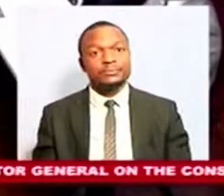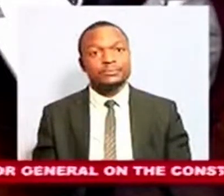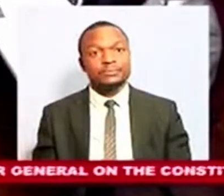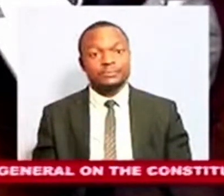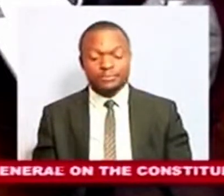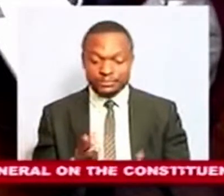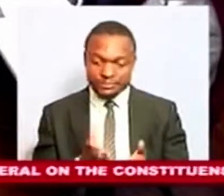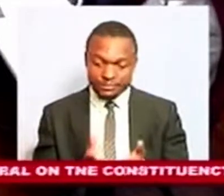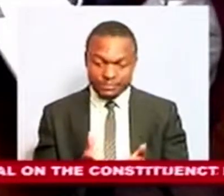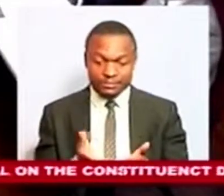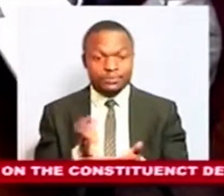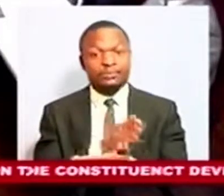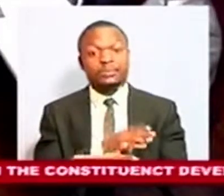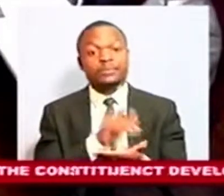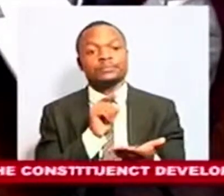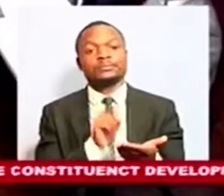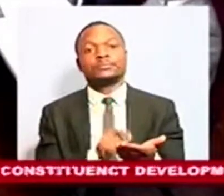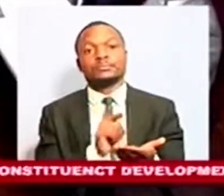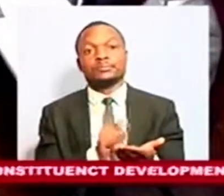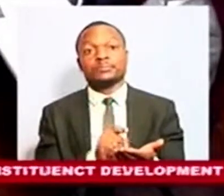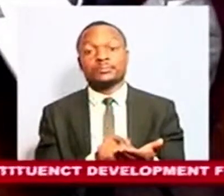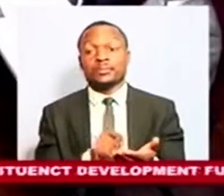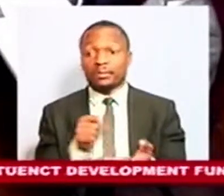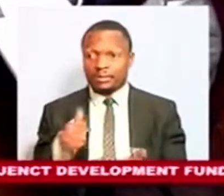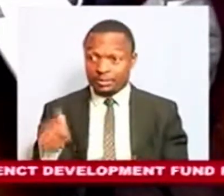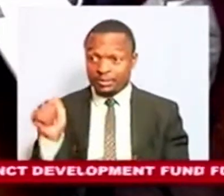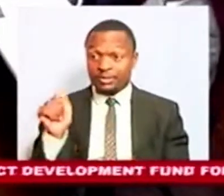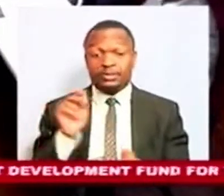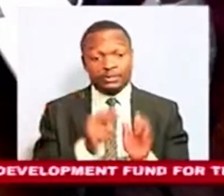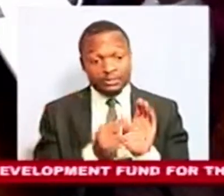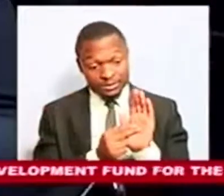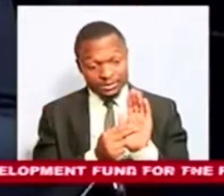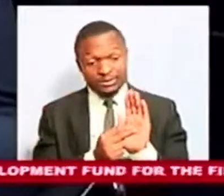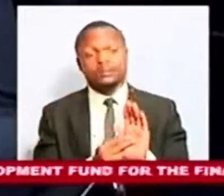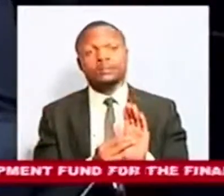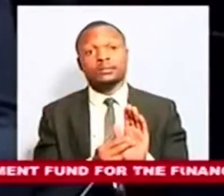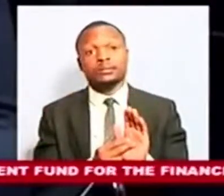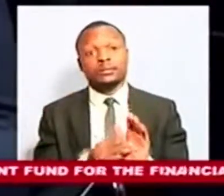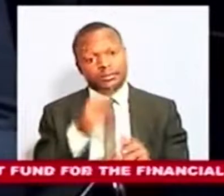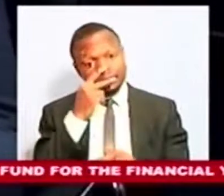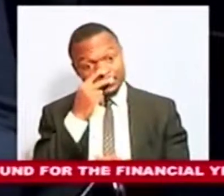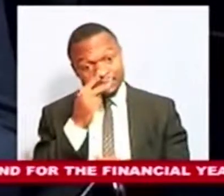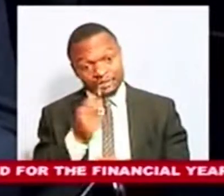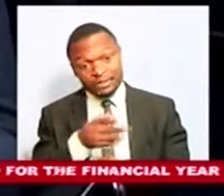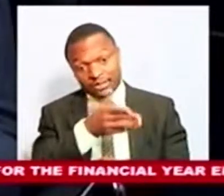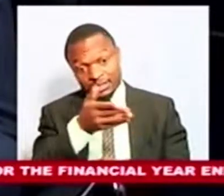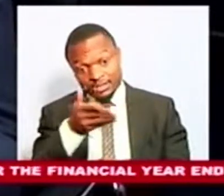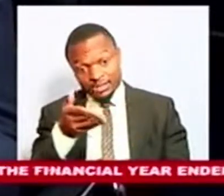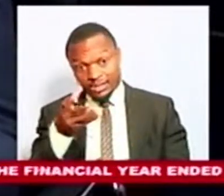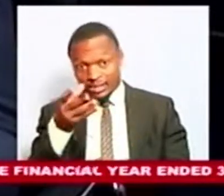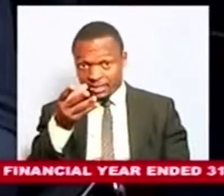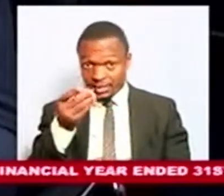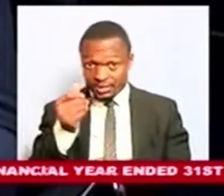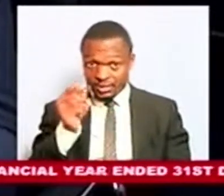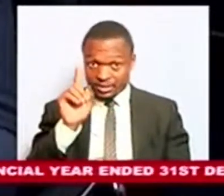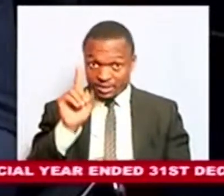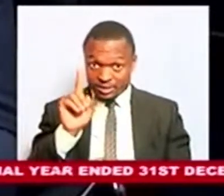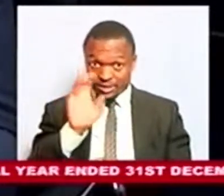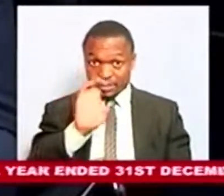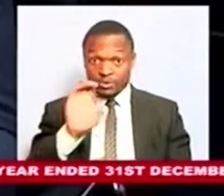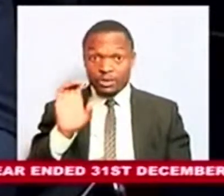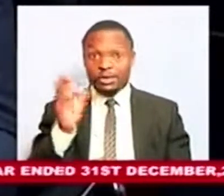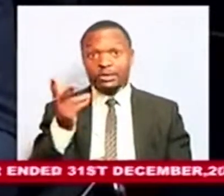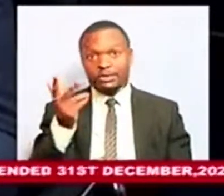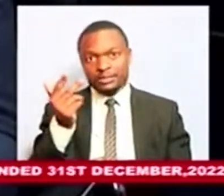page that we are looking at. I had earlier on indicated that we've seen that there was an amount of